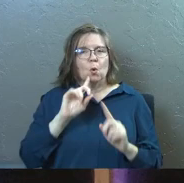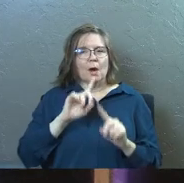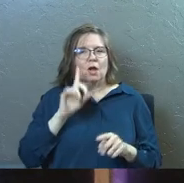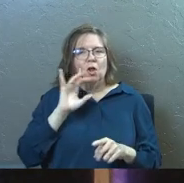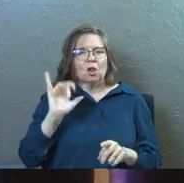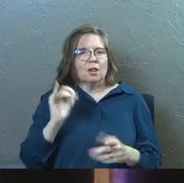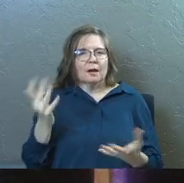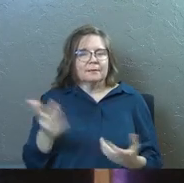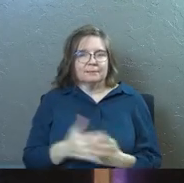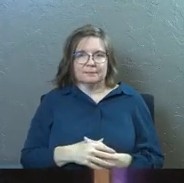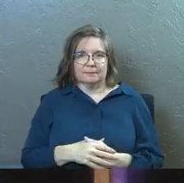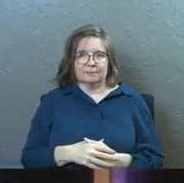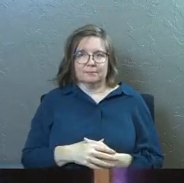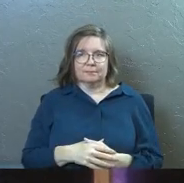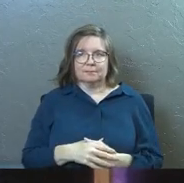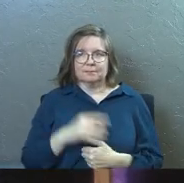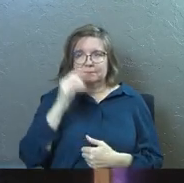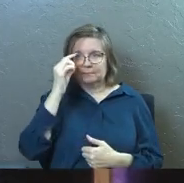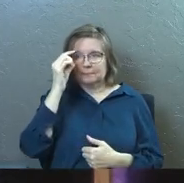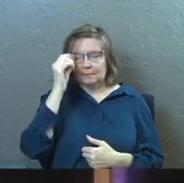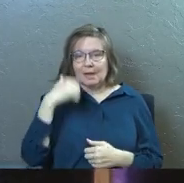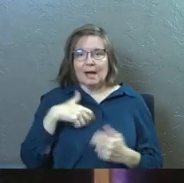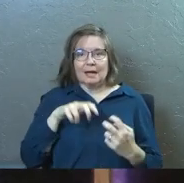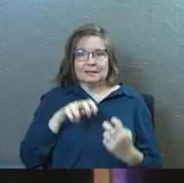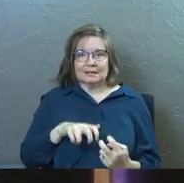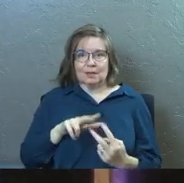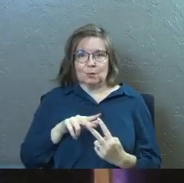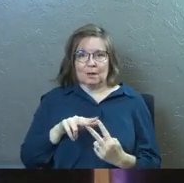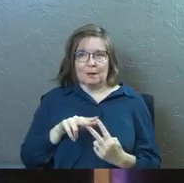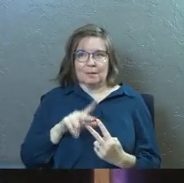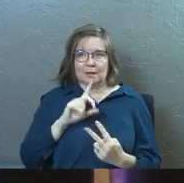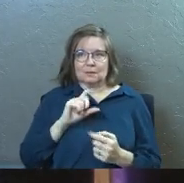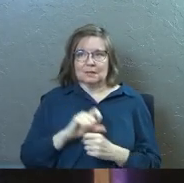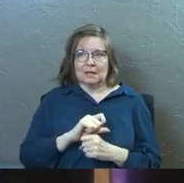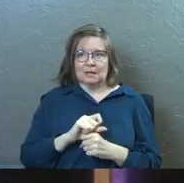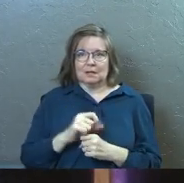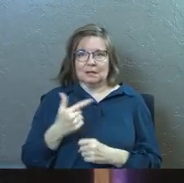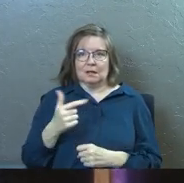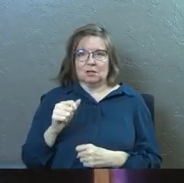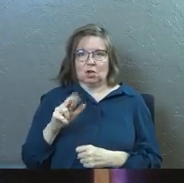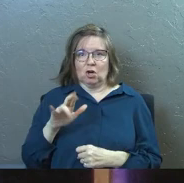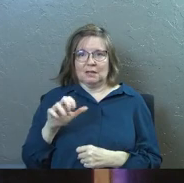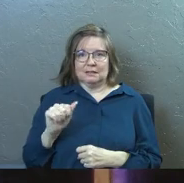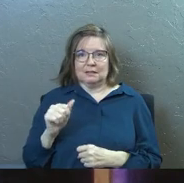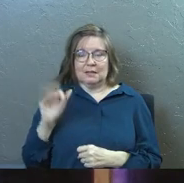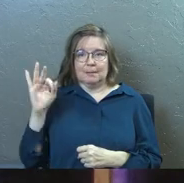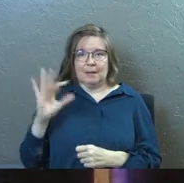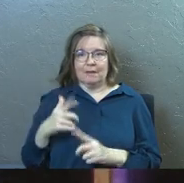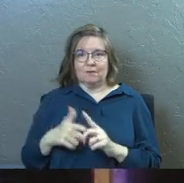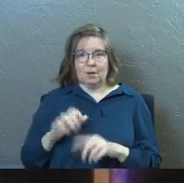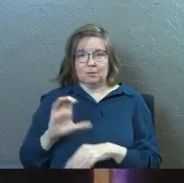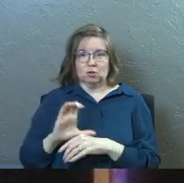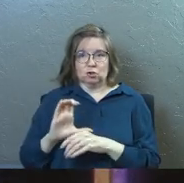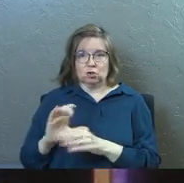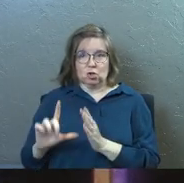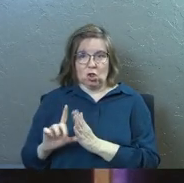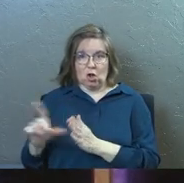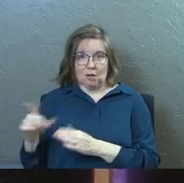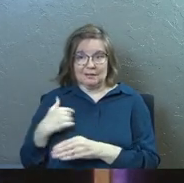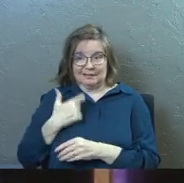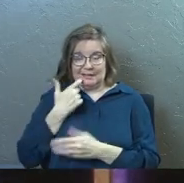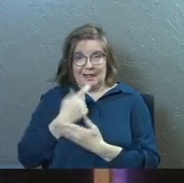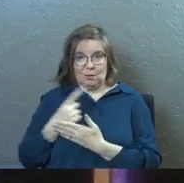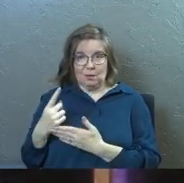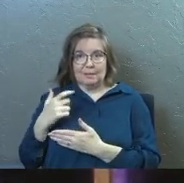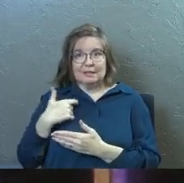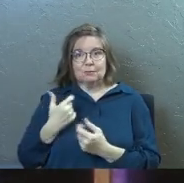answer? I sat down with a couple, it's actually the Garcias, pastors from the church Lawton, just this last